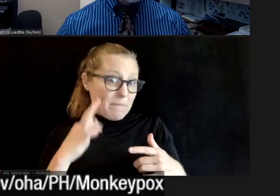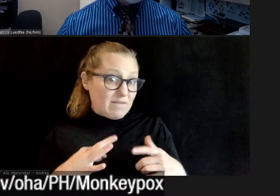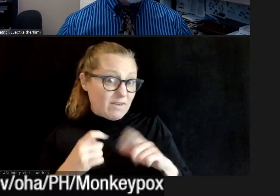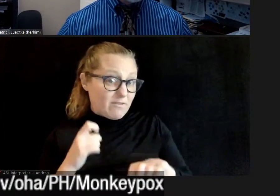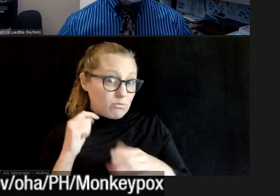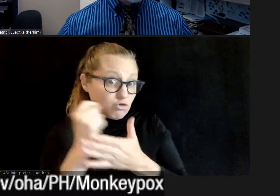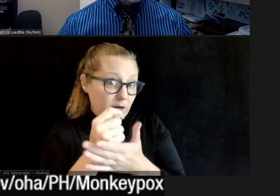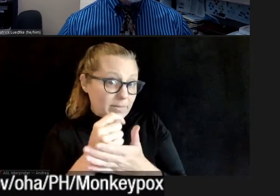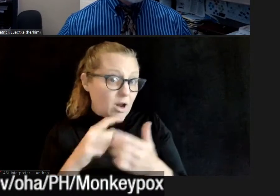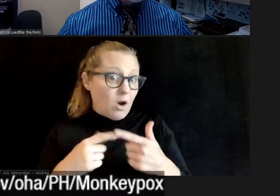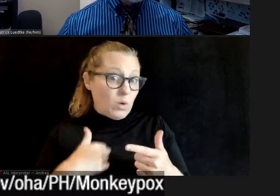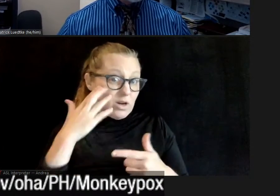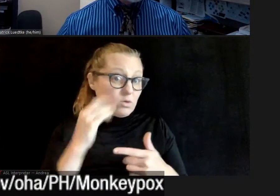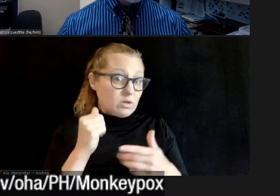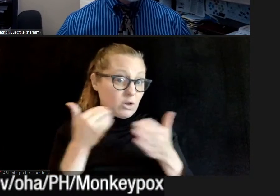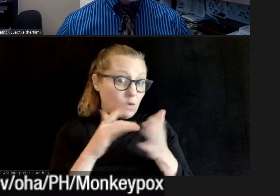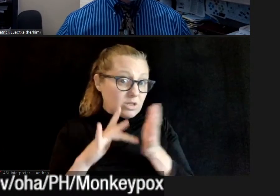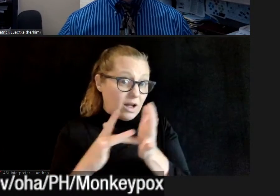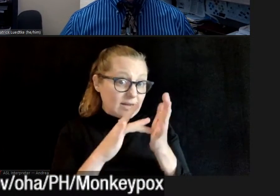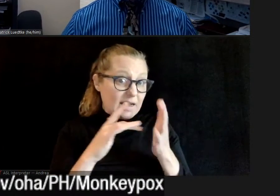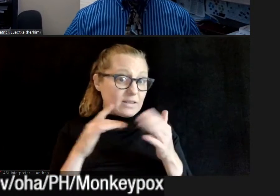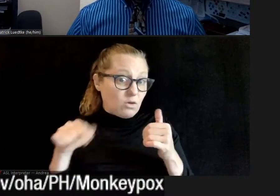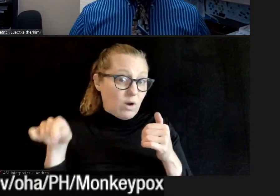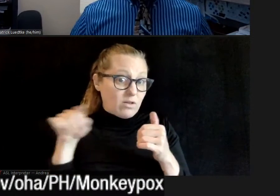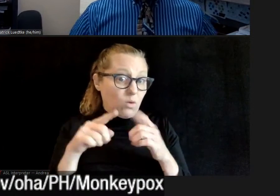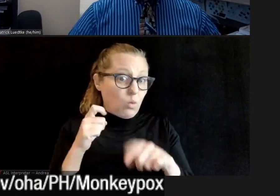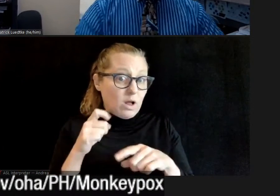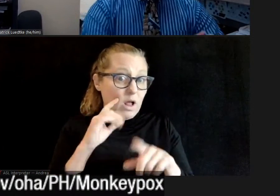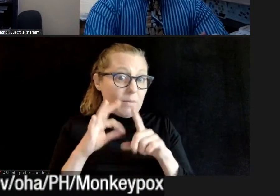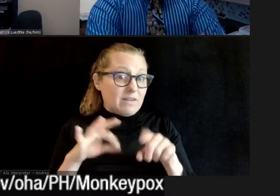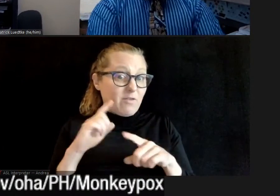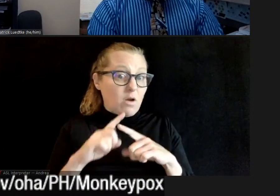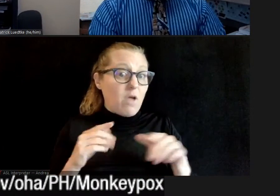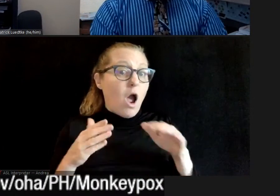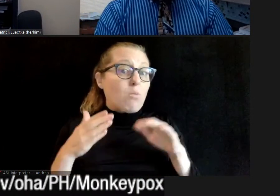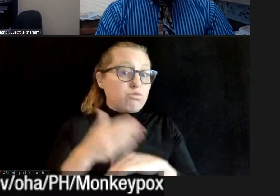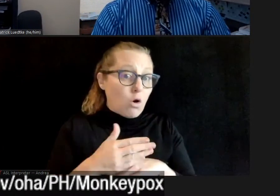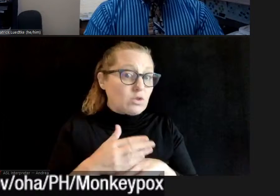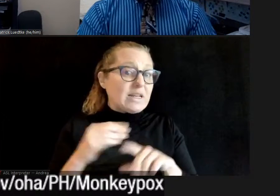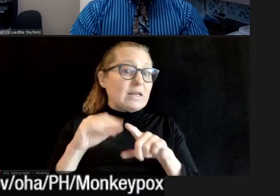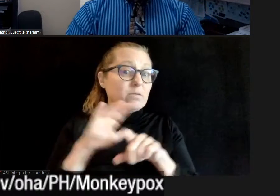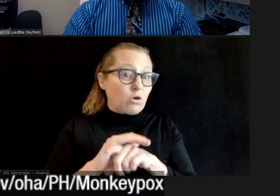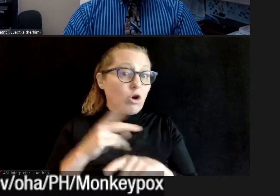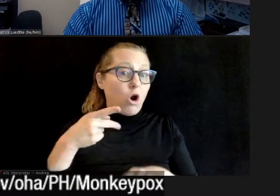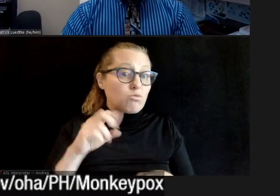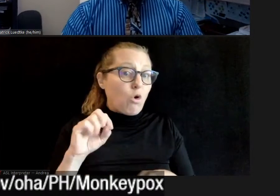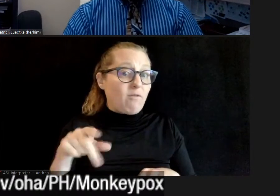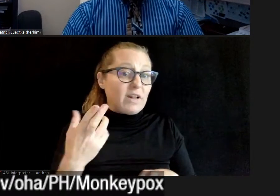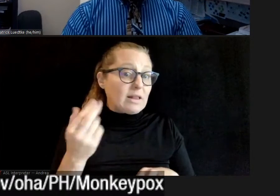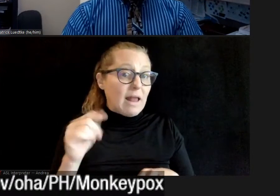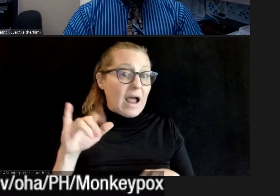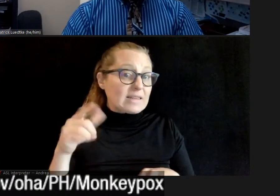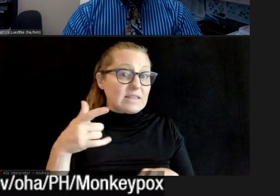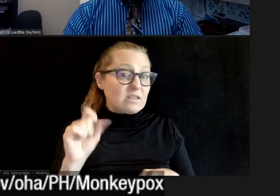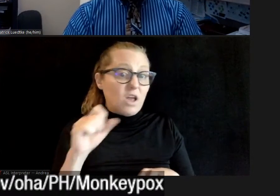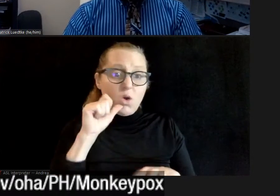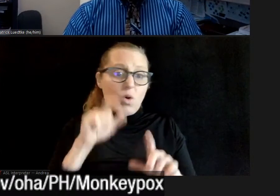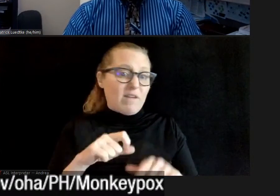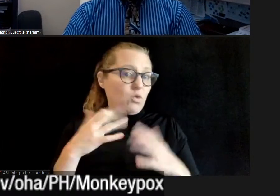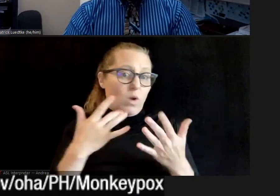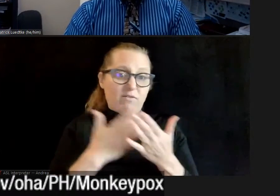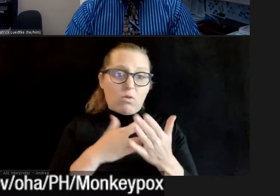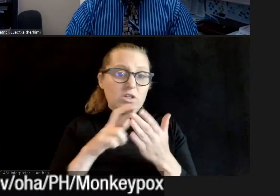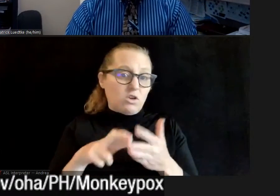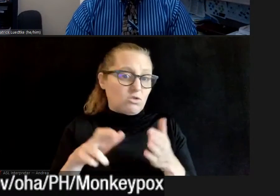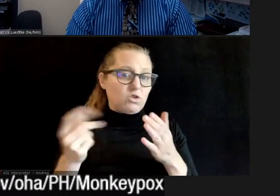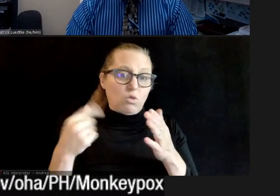we know some close contacts around them would benefit from post-exposure prophylaxis, we do not have to wait for those results to come in. We can initiate